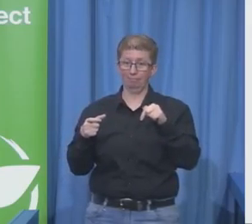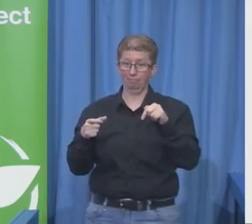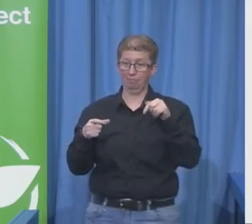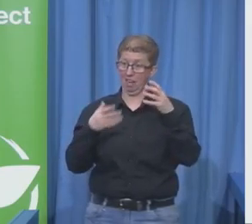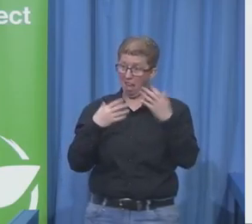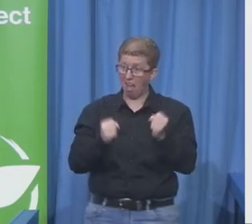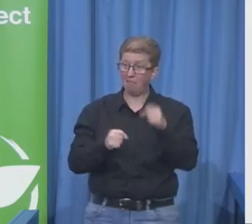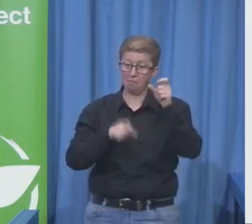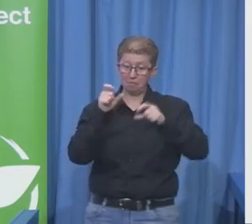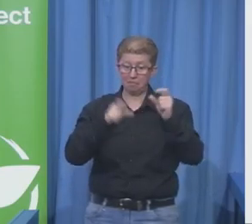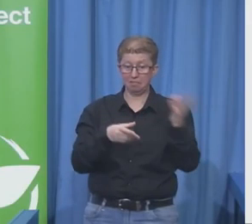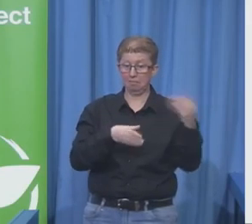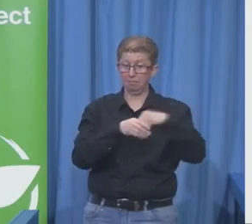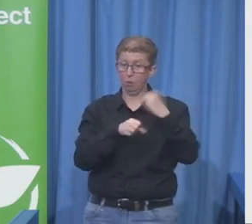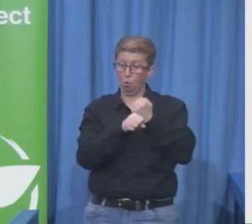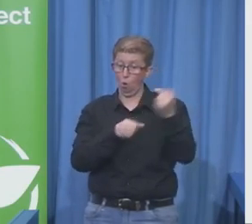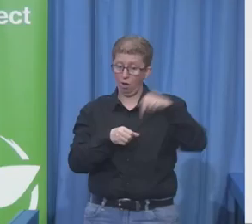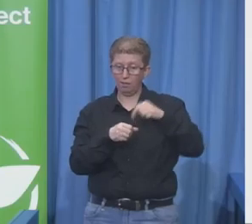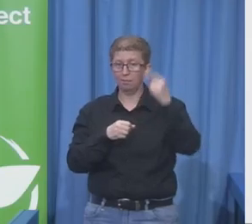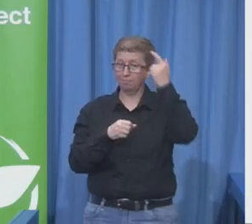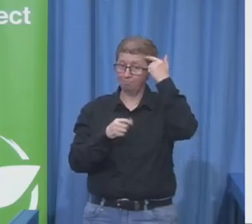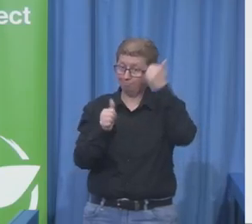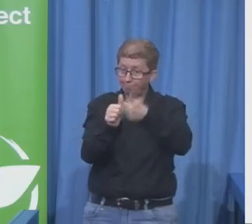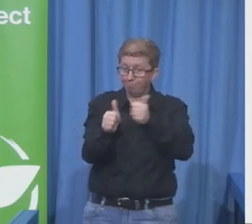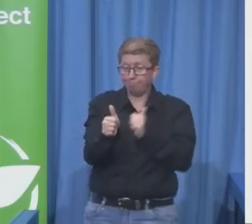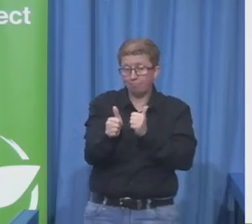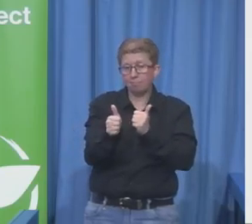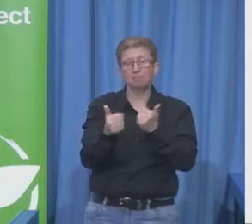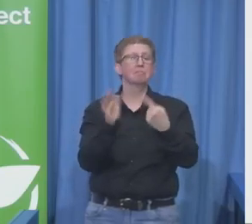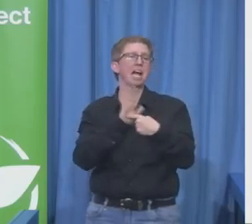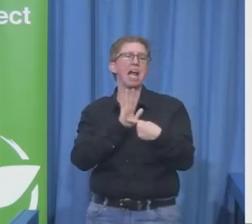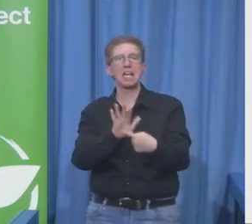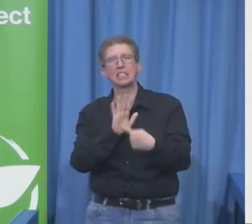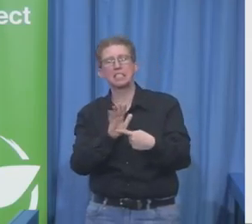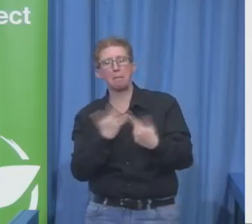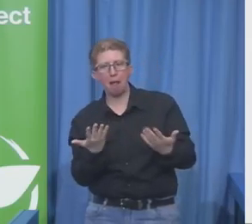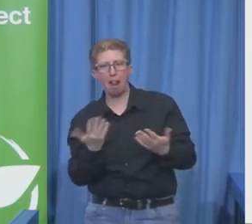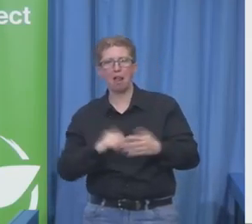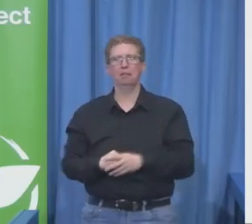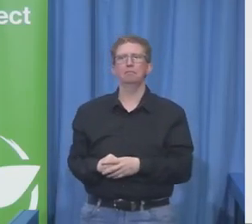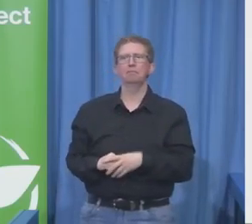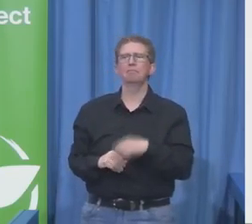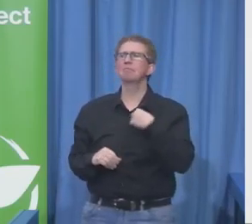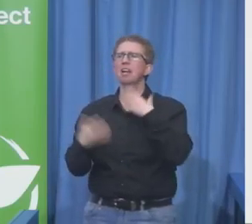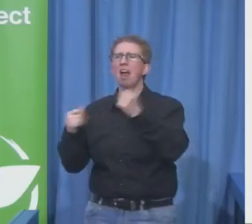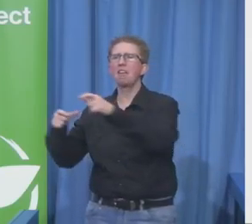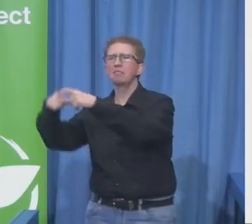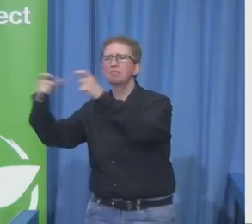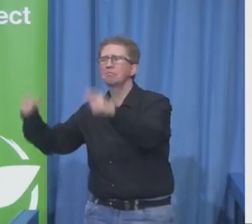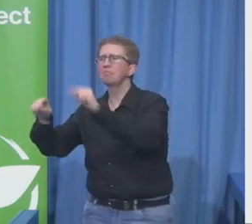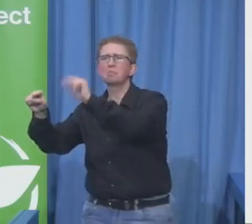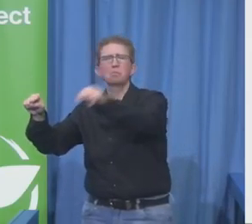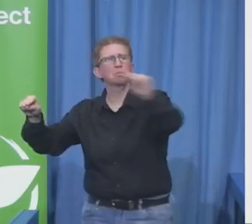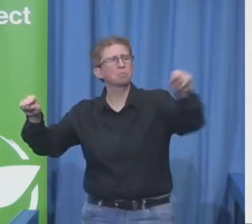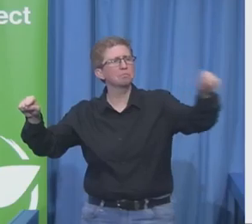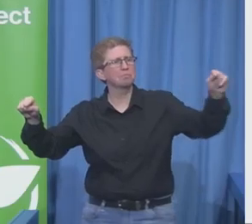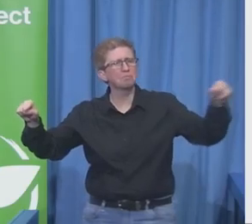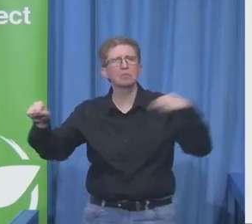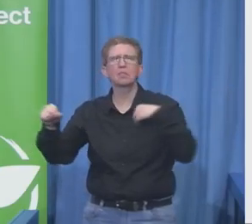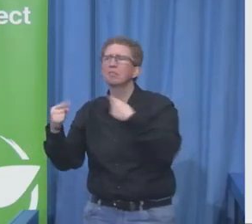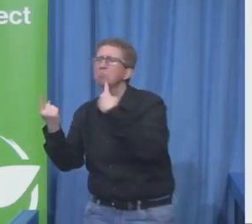talk with any companies, they do not know what are the needs, as you were also saying, what are the needs of